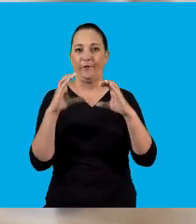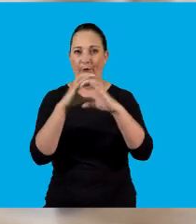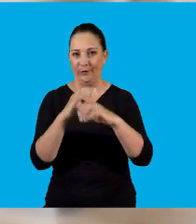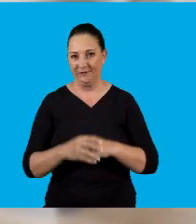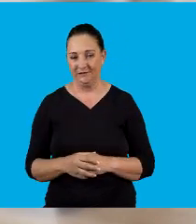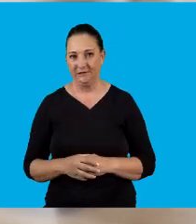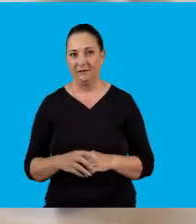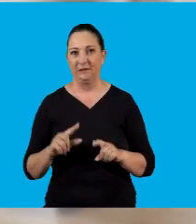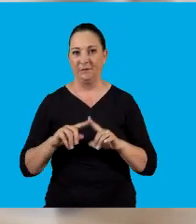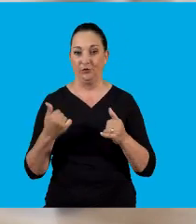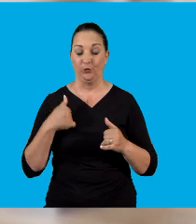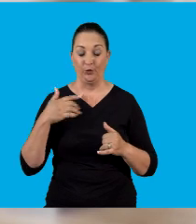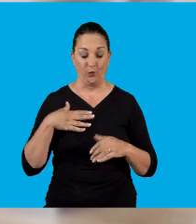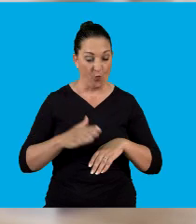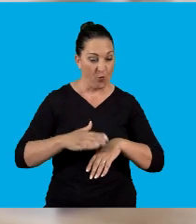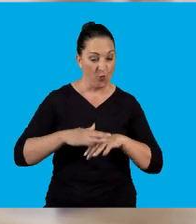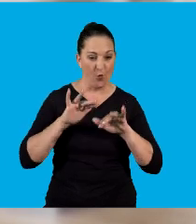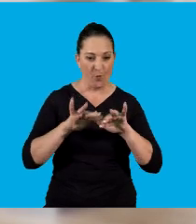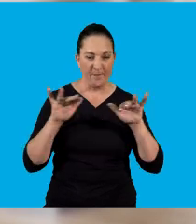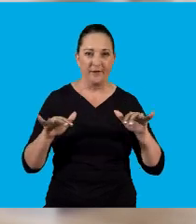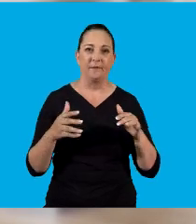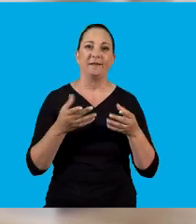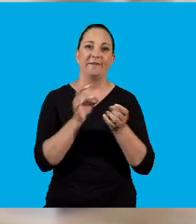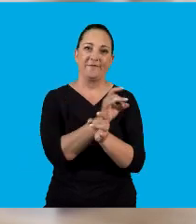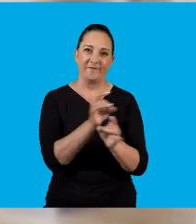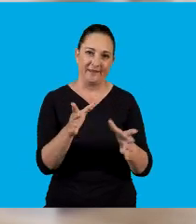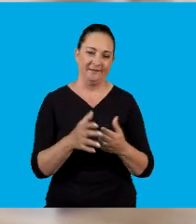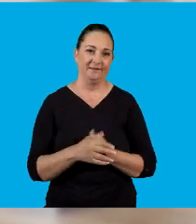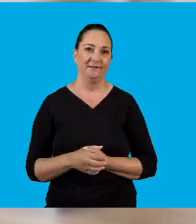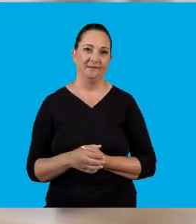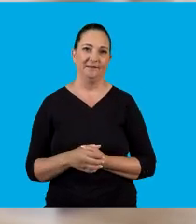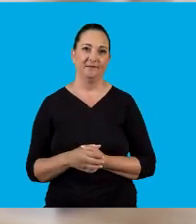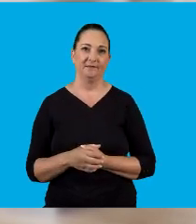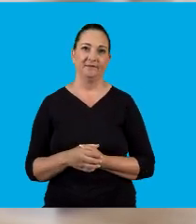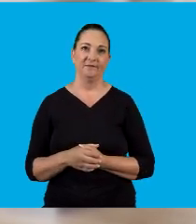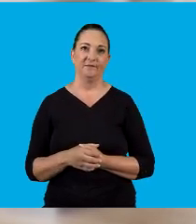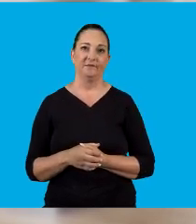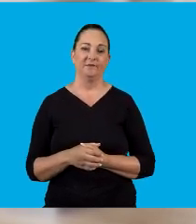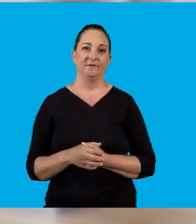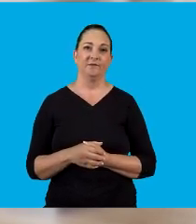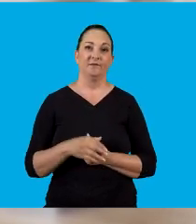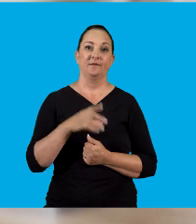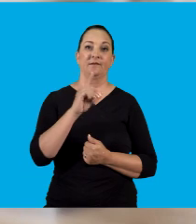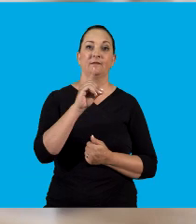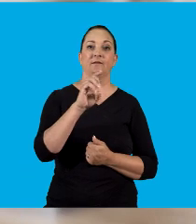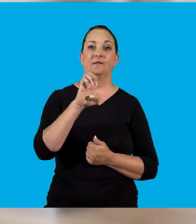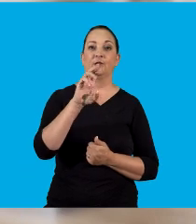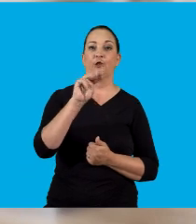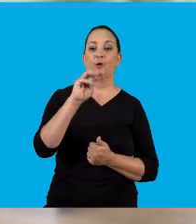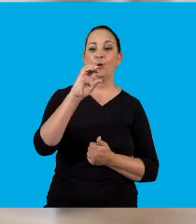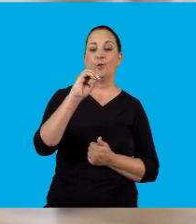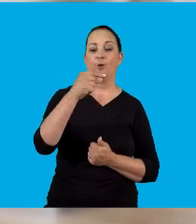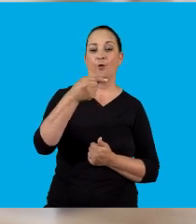knowing businesses very well is that we want to reach a wider audience, wider target market. So because of demographic